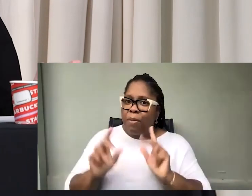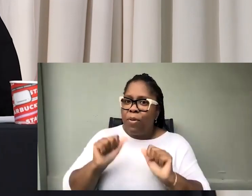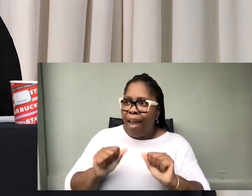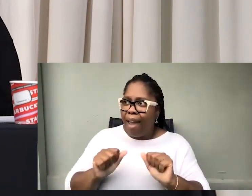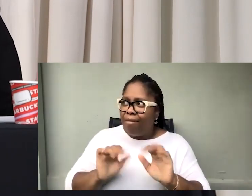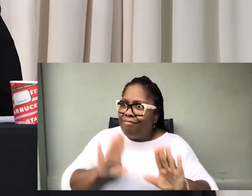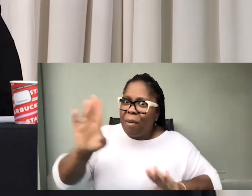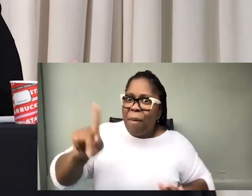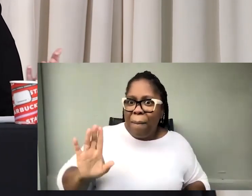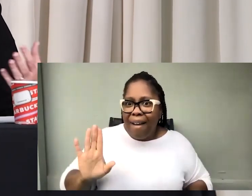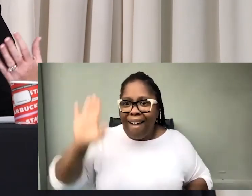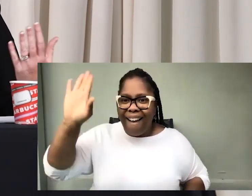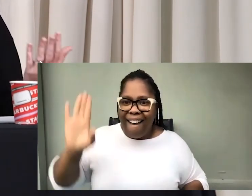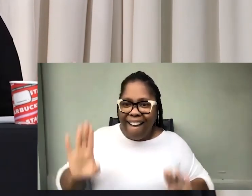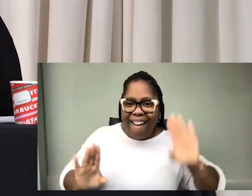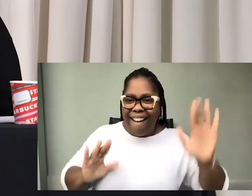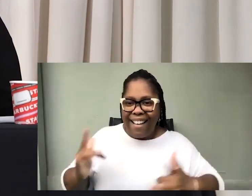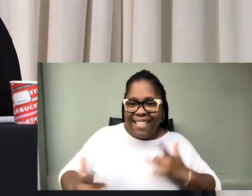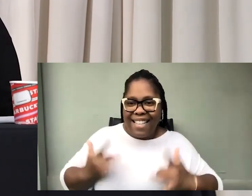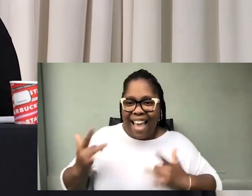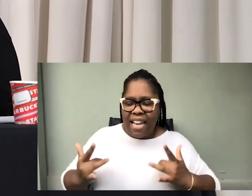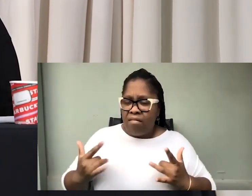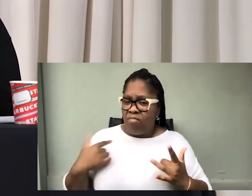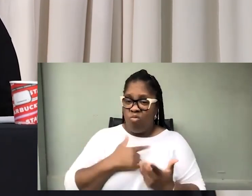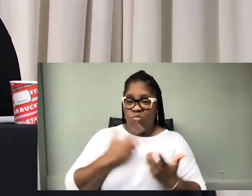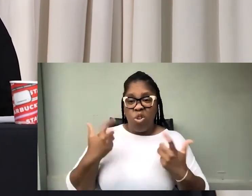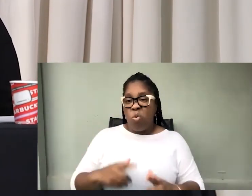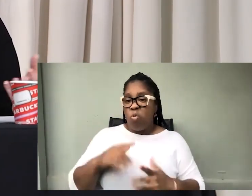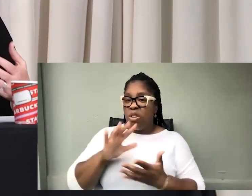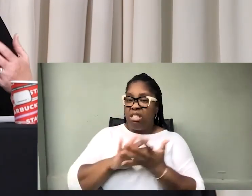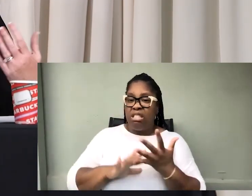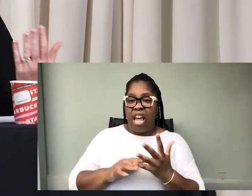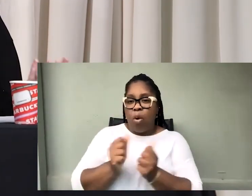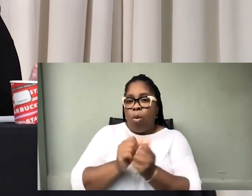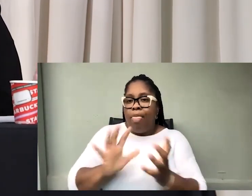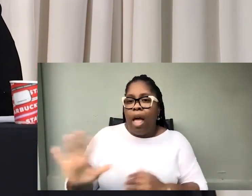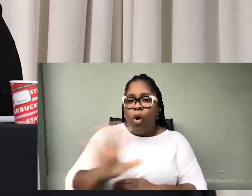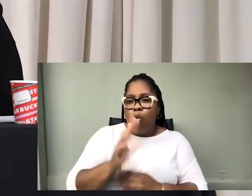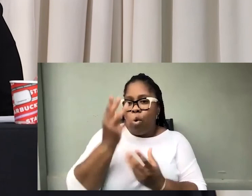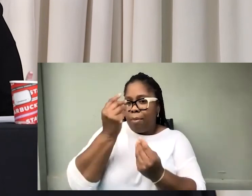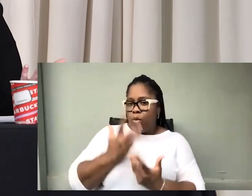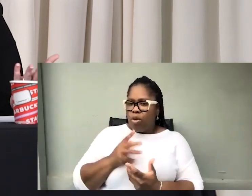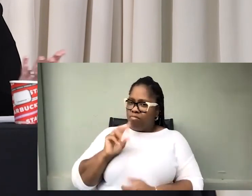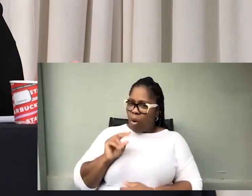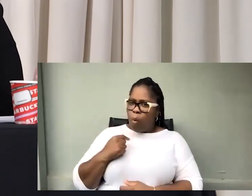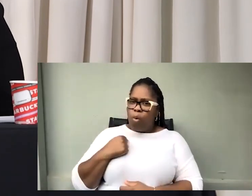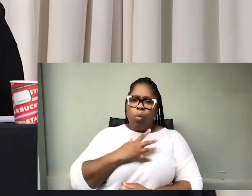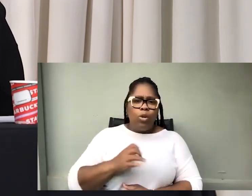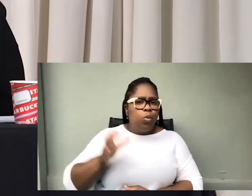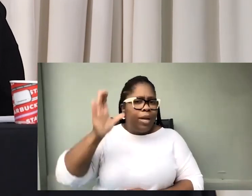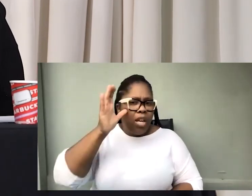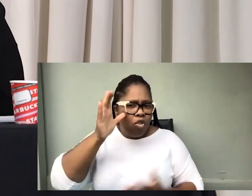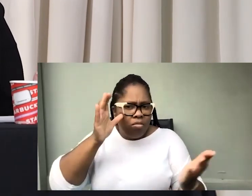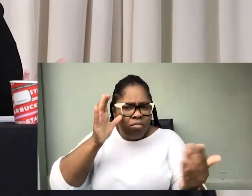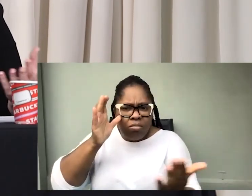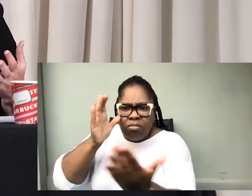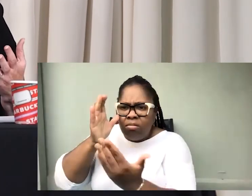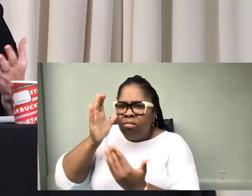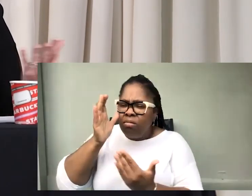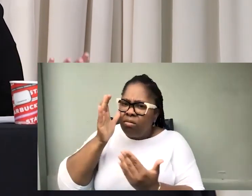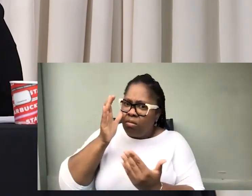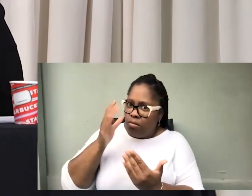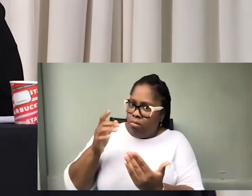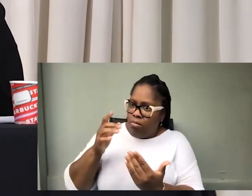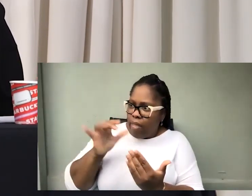and share their ideas. We don't want to design anything in a vacuum. We actually want to hear from the people that this directly impacts, and